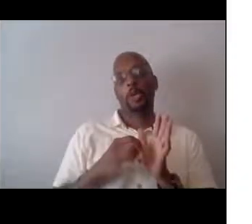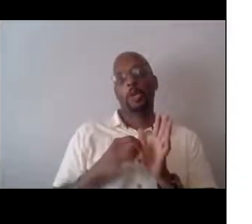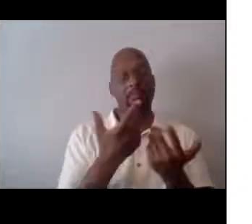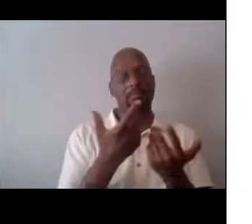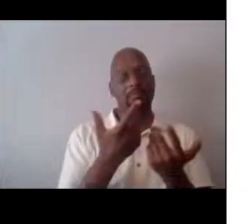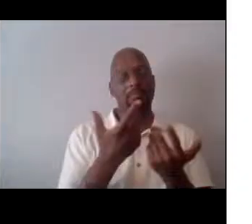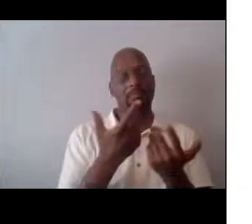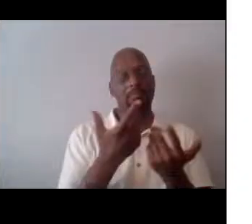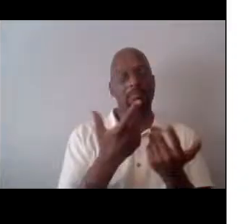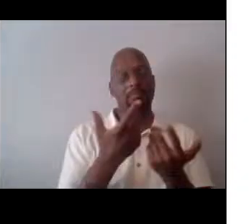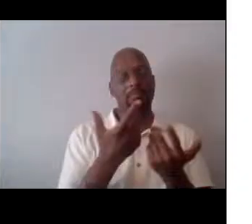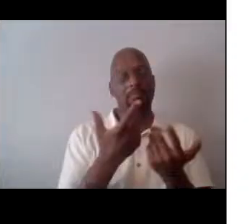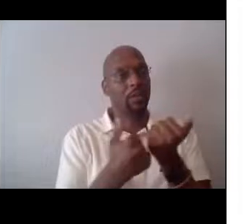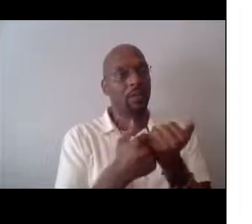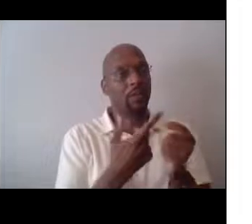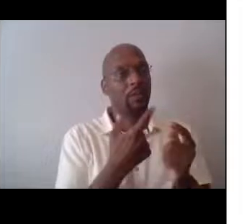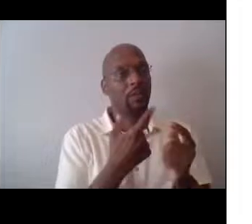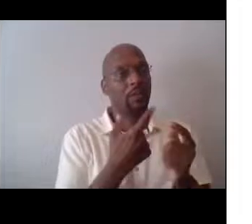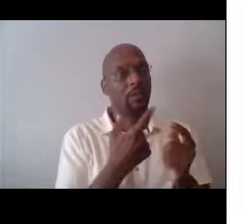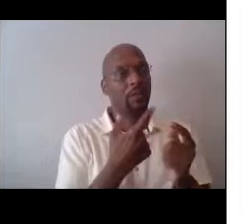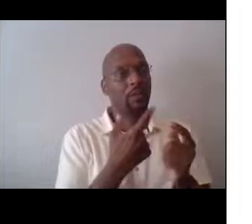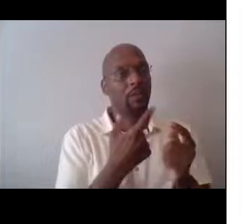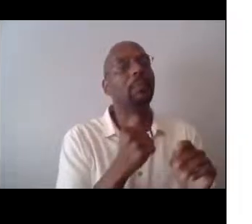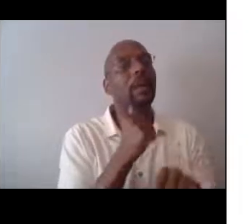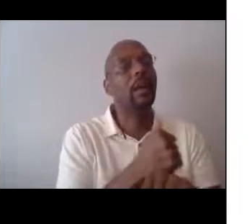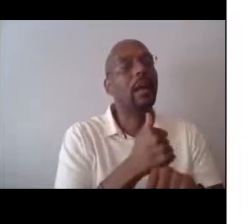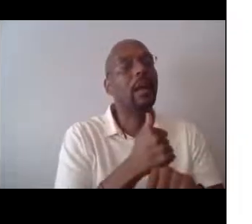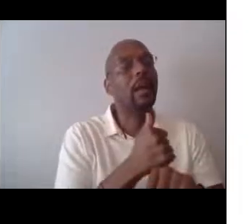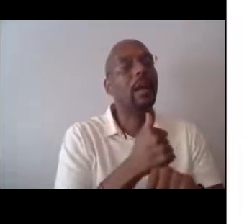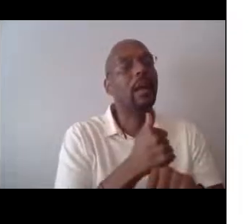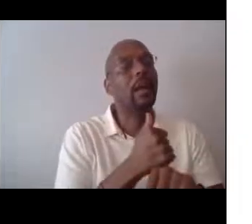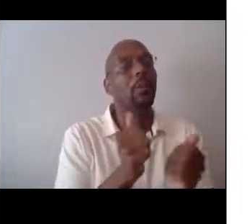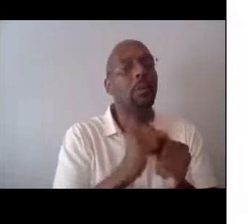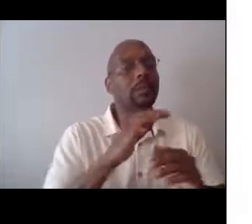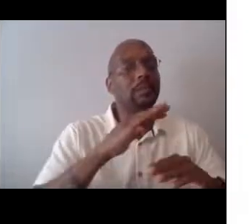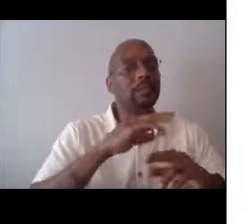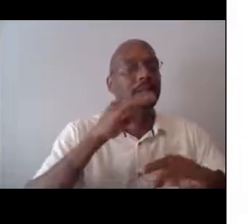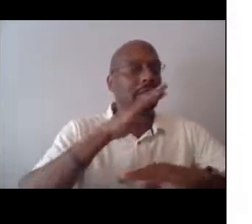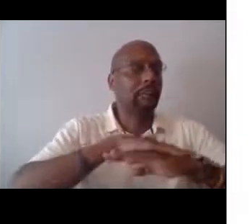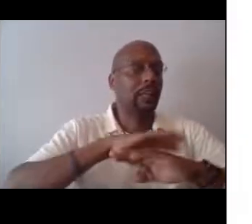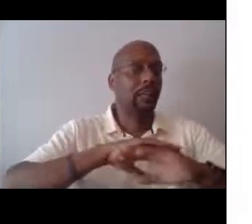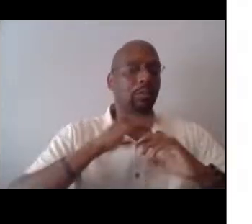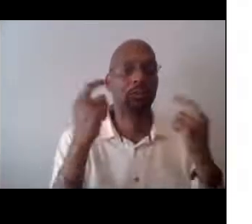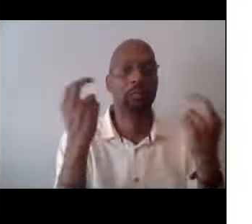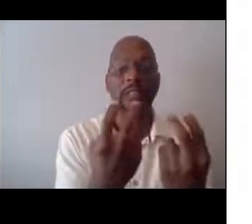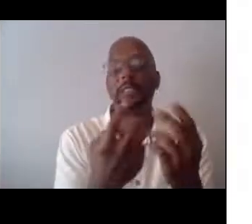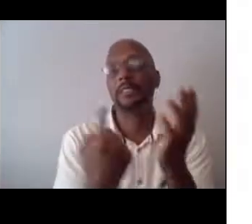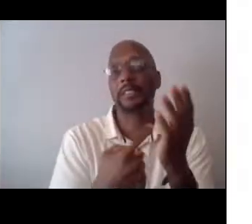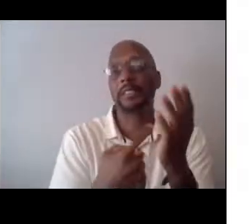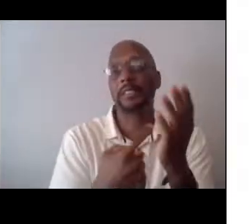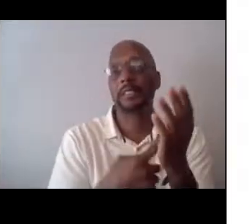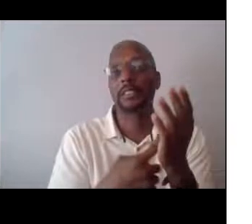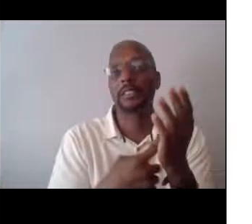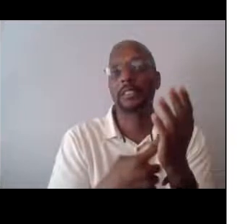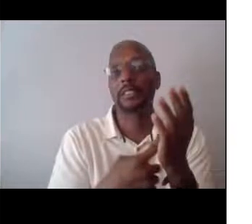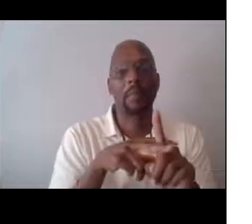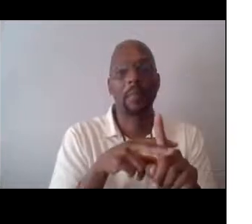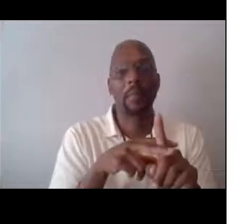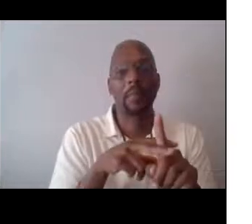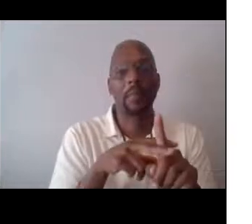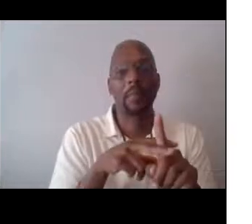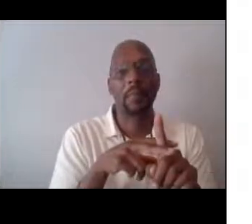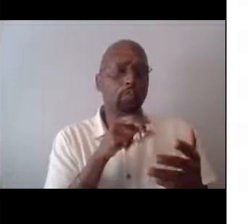former CTC Equity Advisory Roundtable members. Their review process was split into two. We did a really thorough review in a